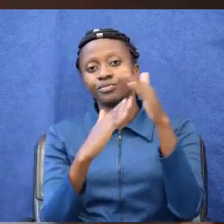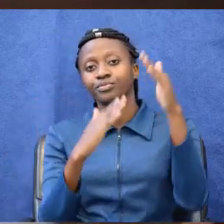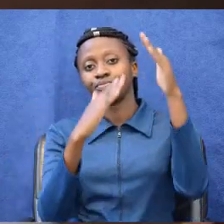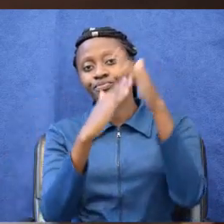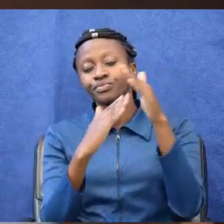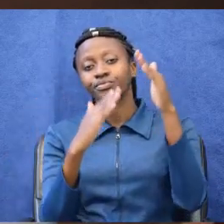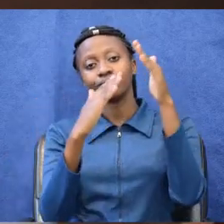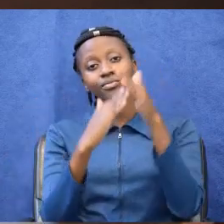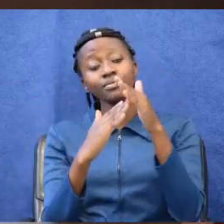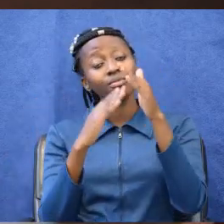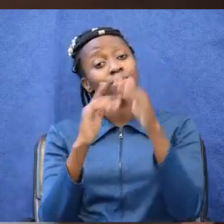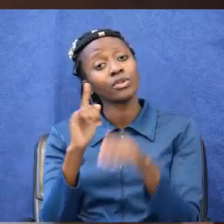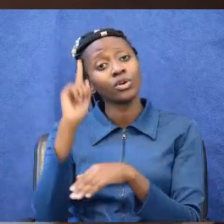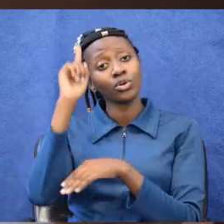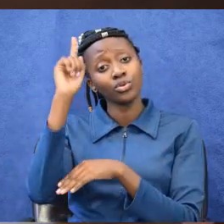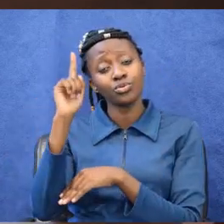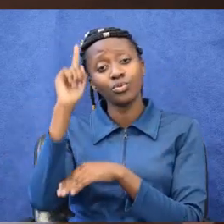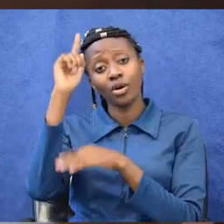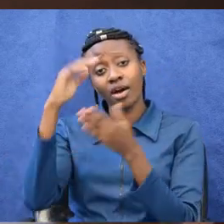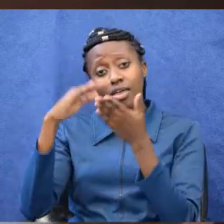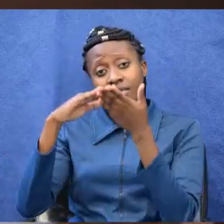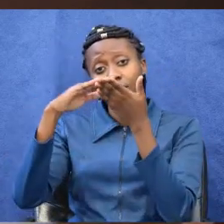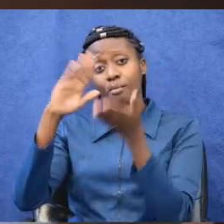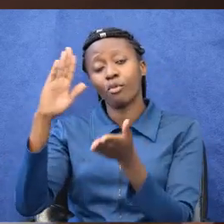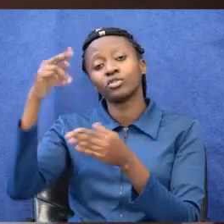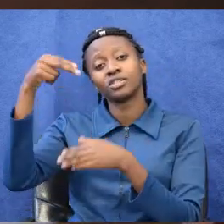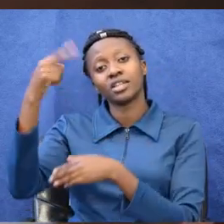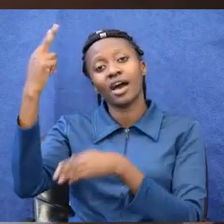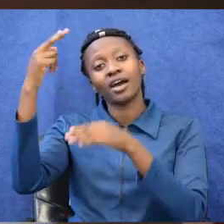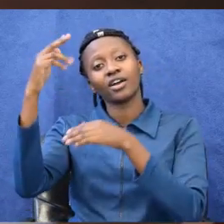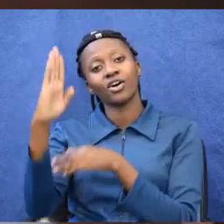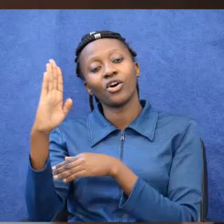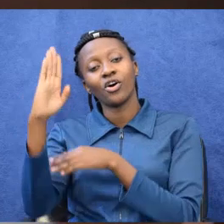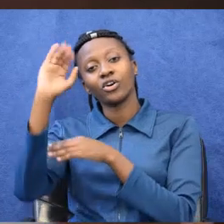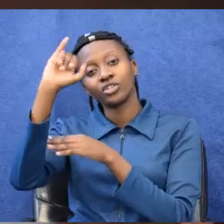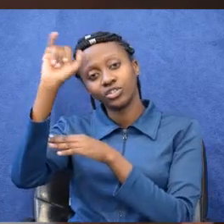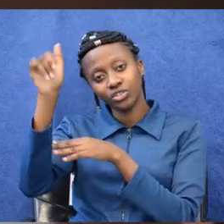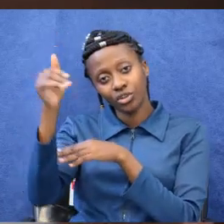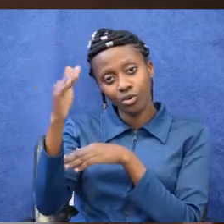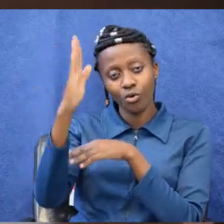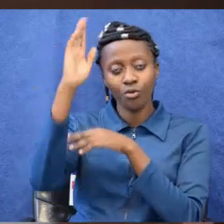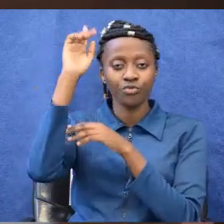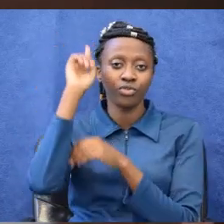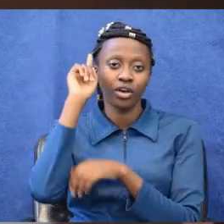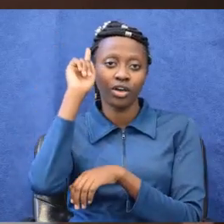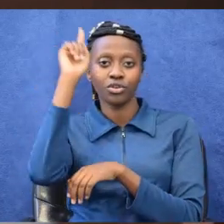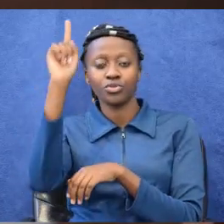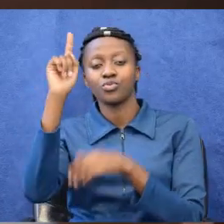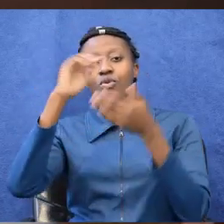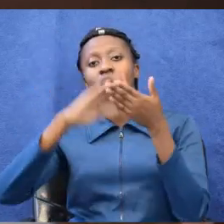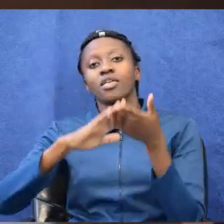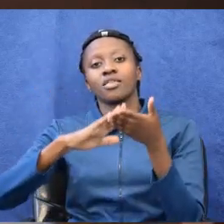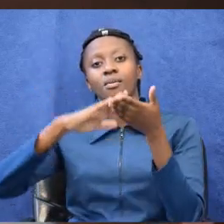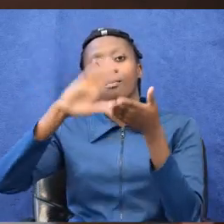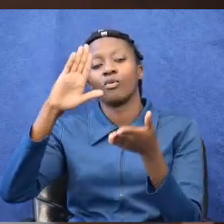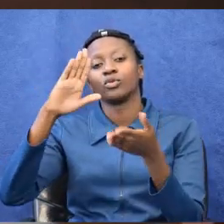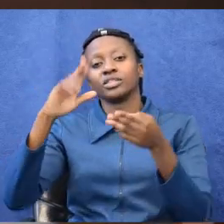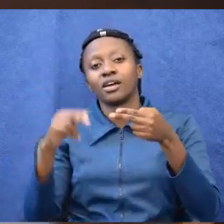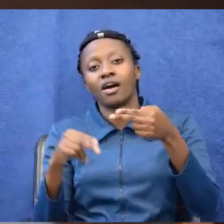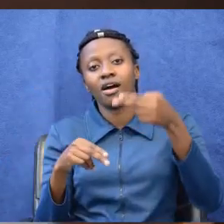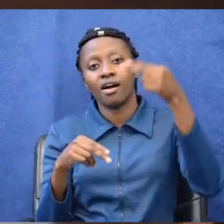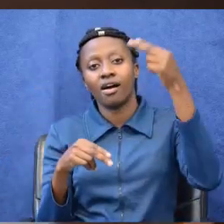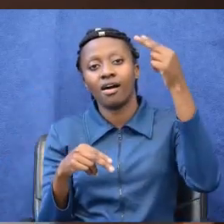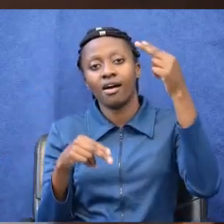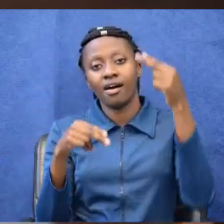most high God. You are the most high God, Jehovah. You are